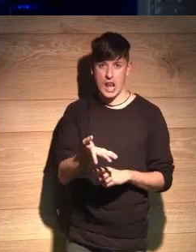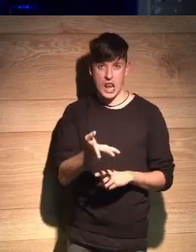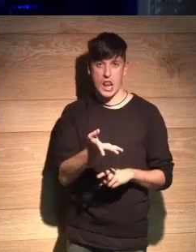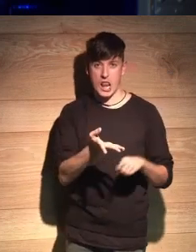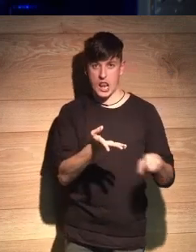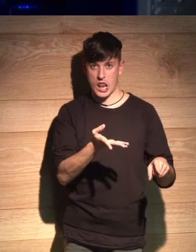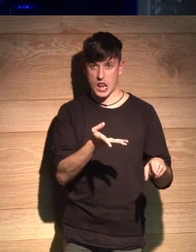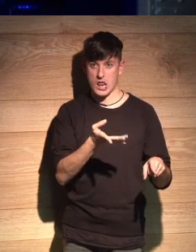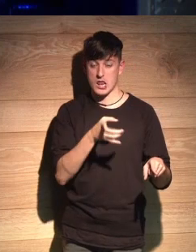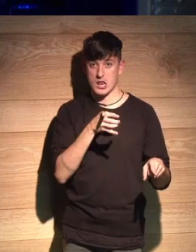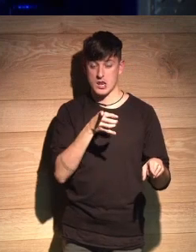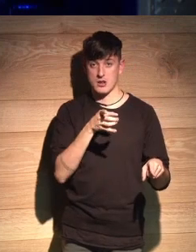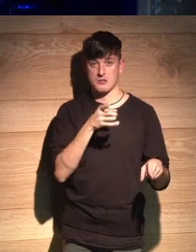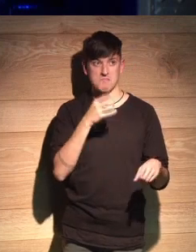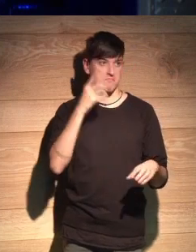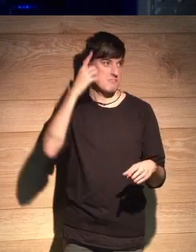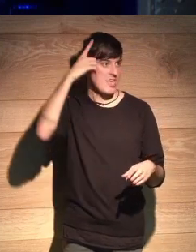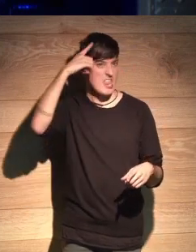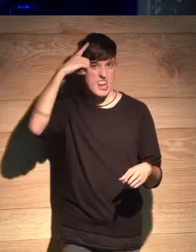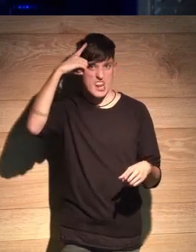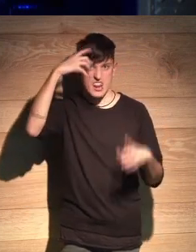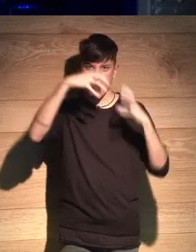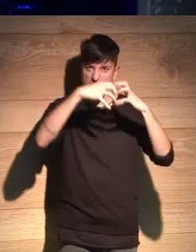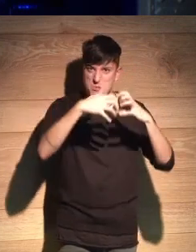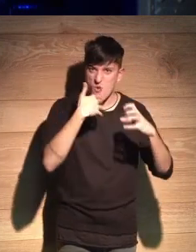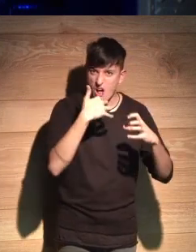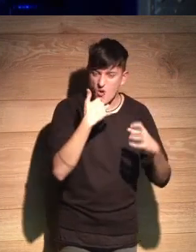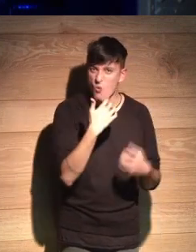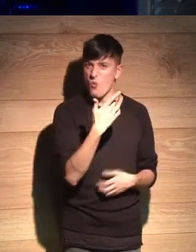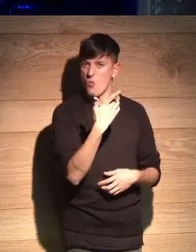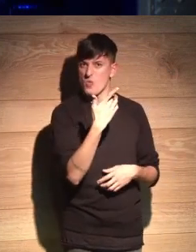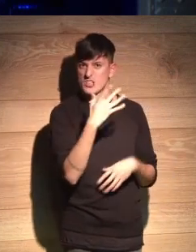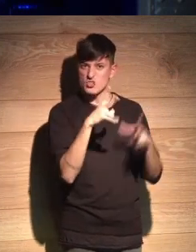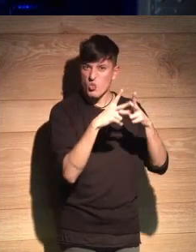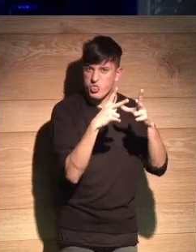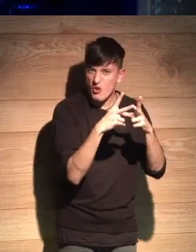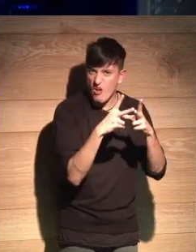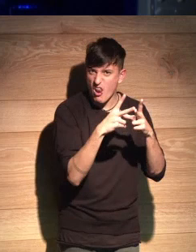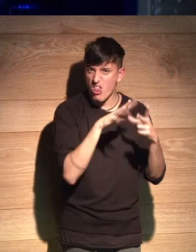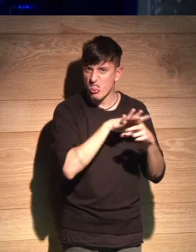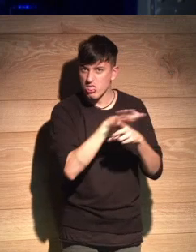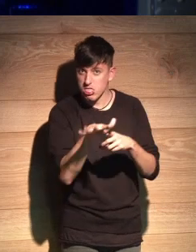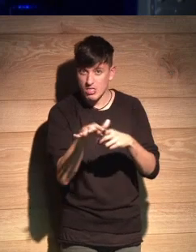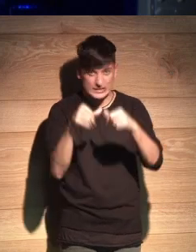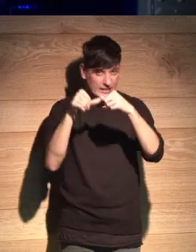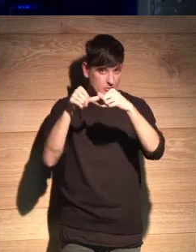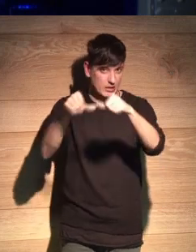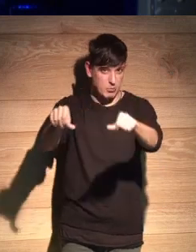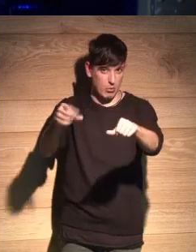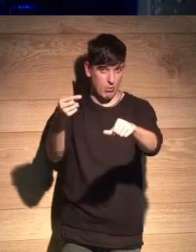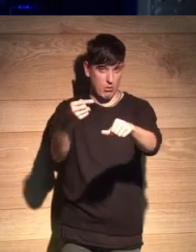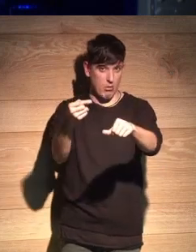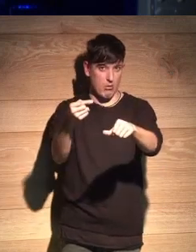theories, theories that were neurobiological and sociological, that feed a